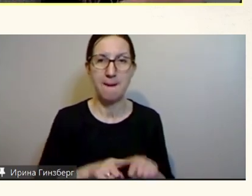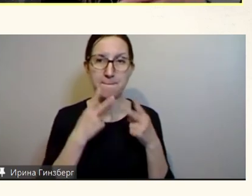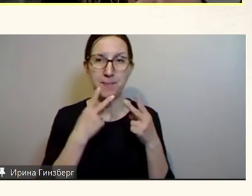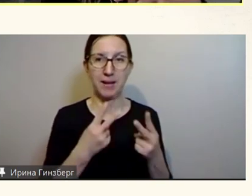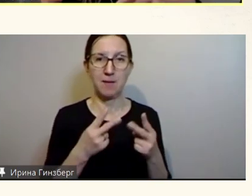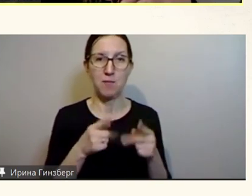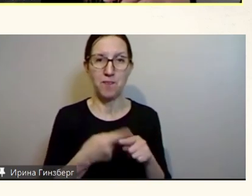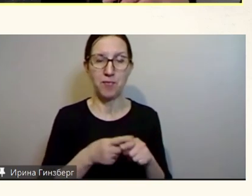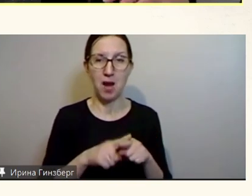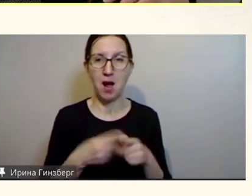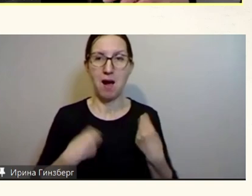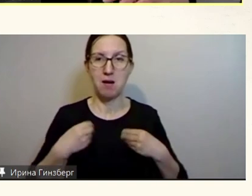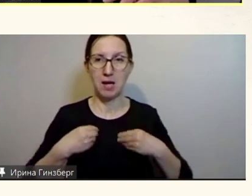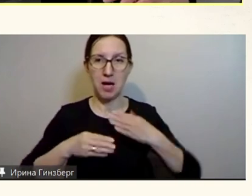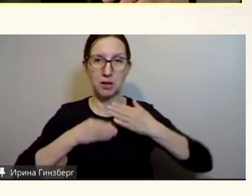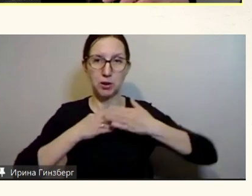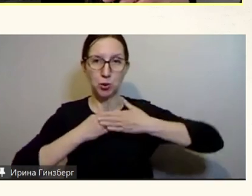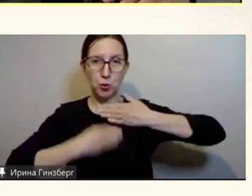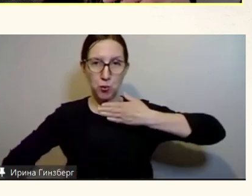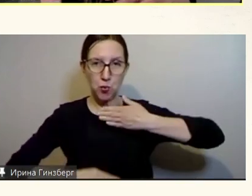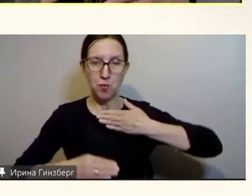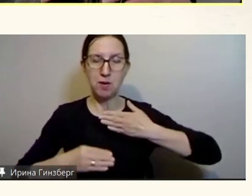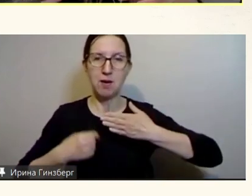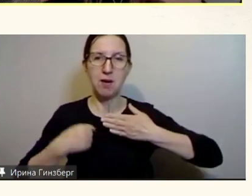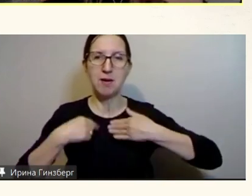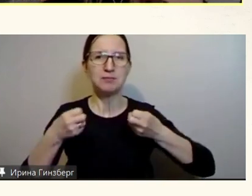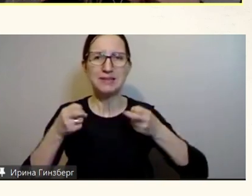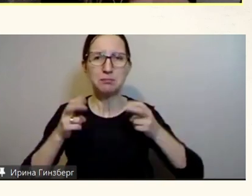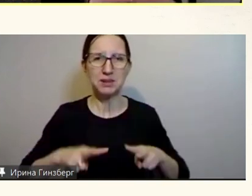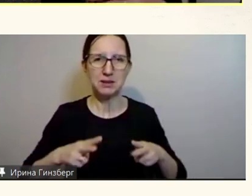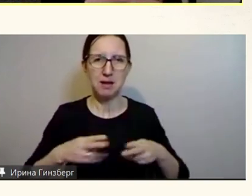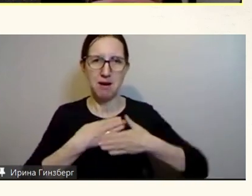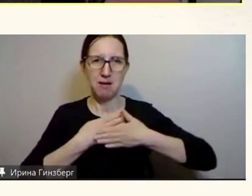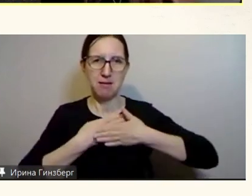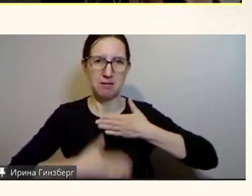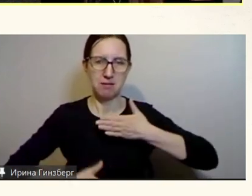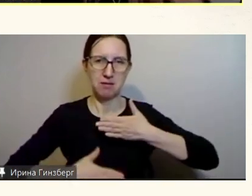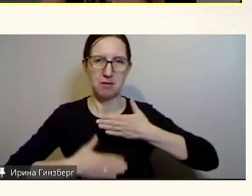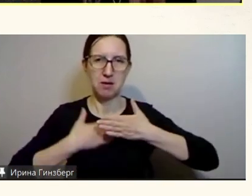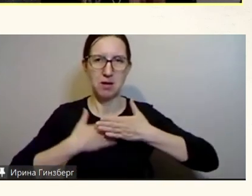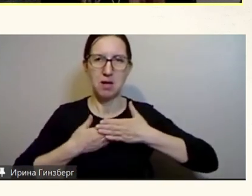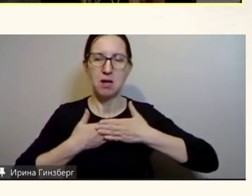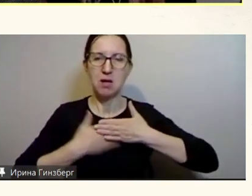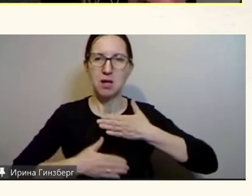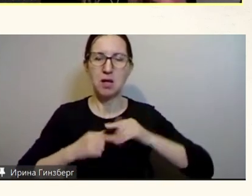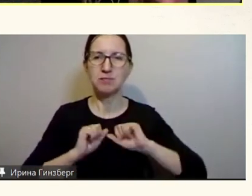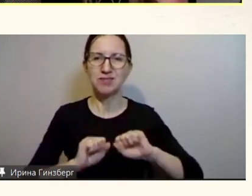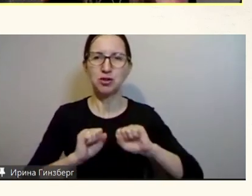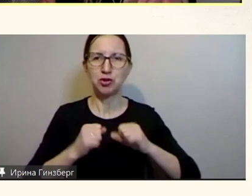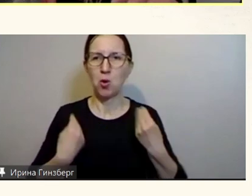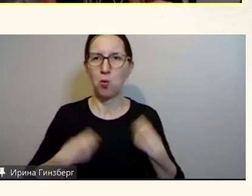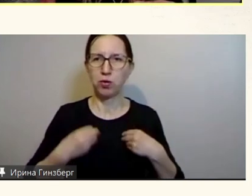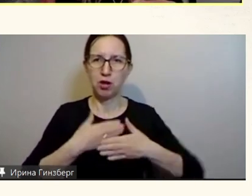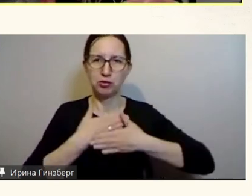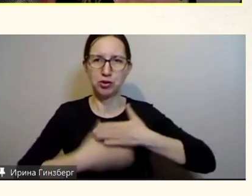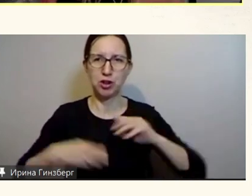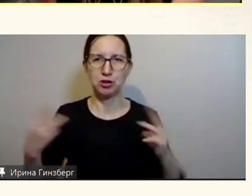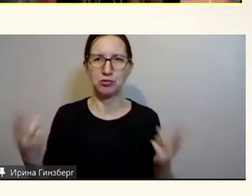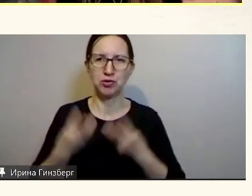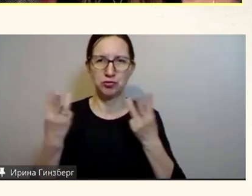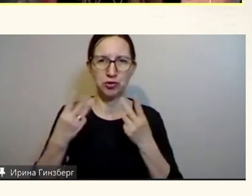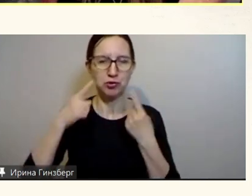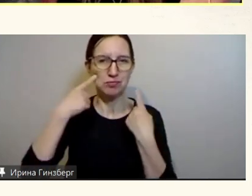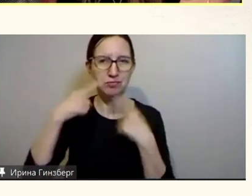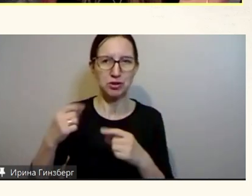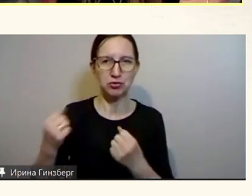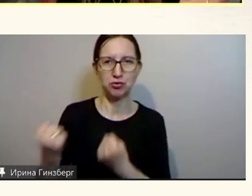fireproofing material that she had on, and also some fireproofing gel so she wouldn't get burnt. And she